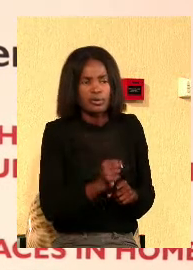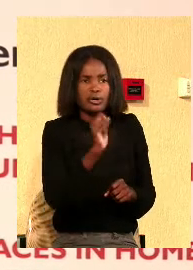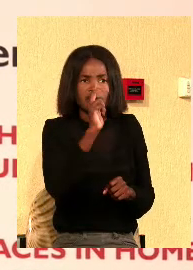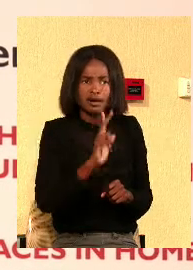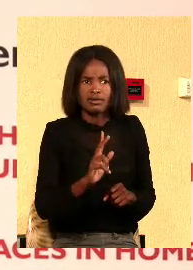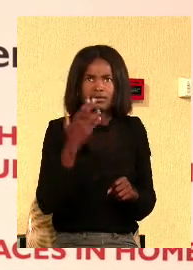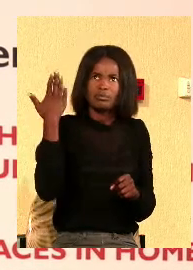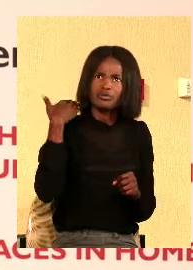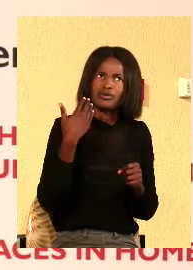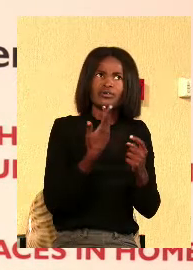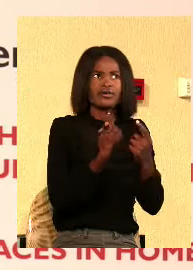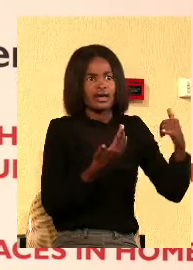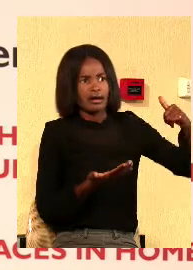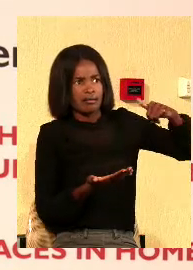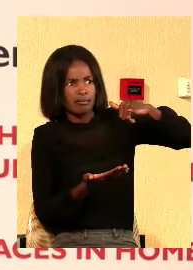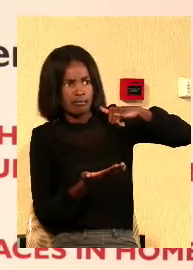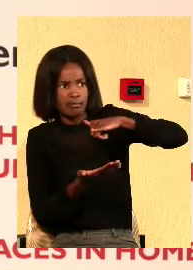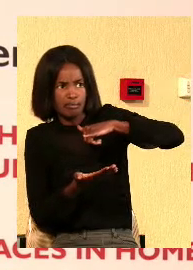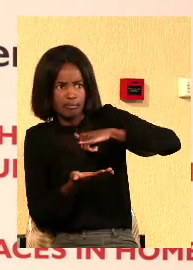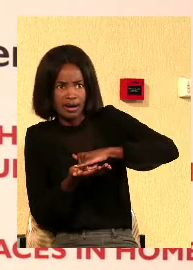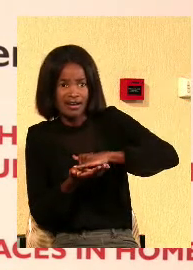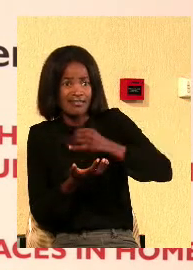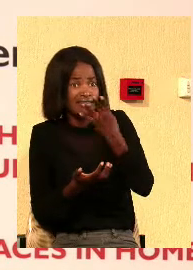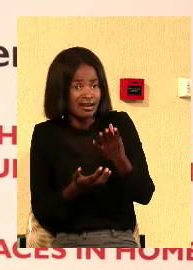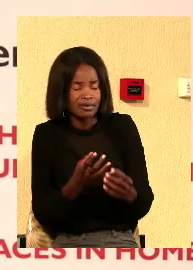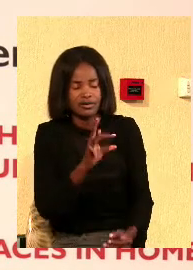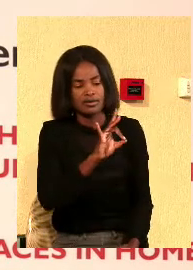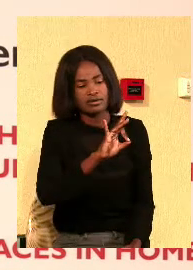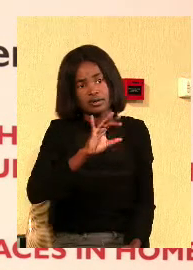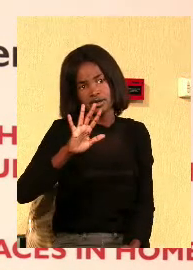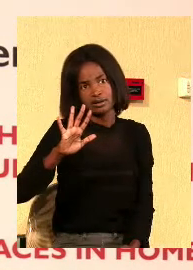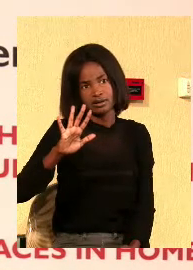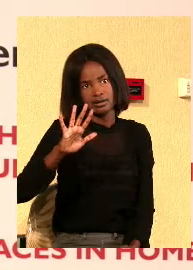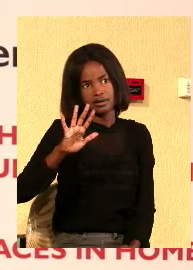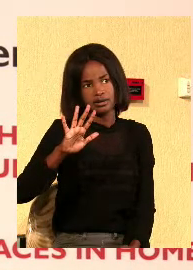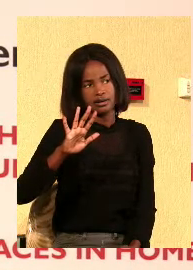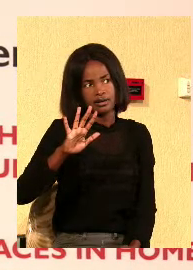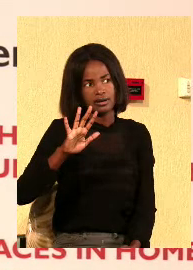without being quarantined. So there is a possibility that they could